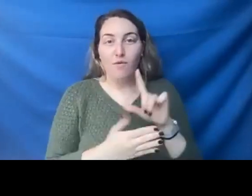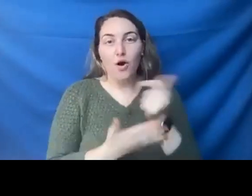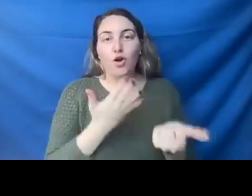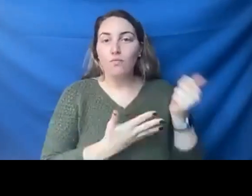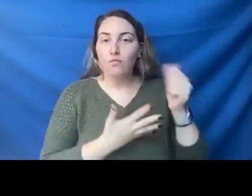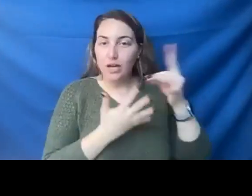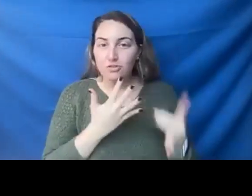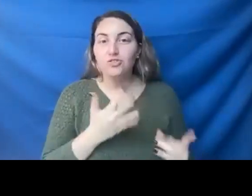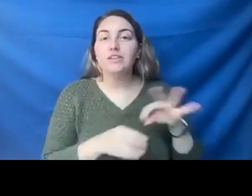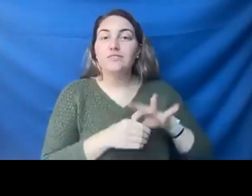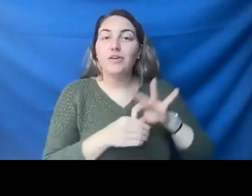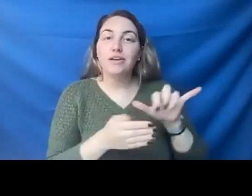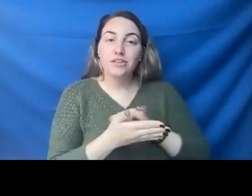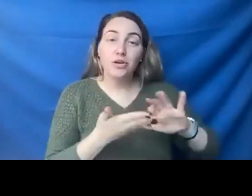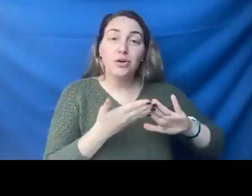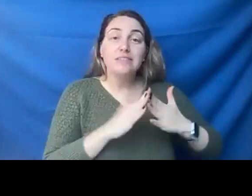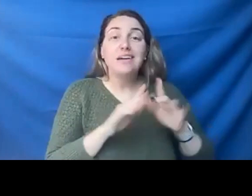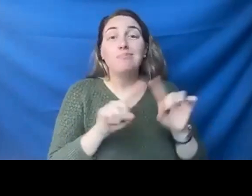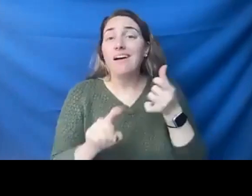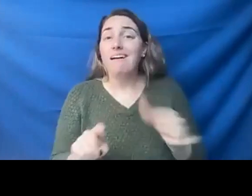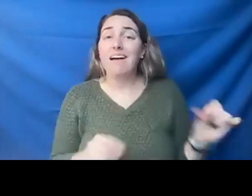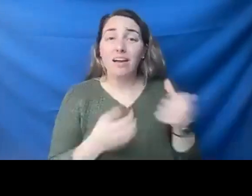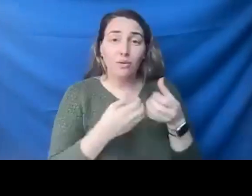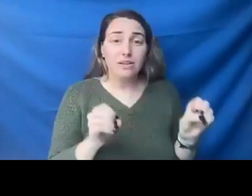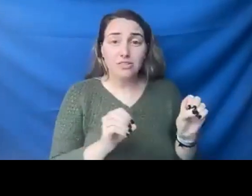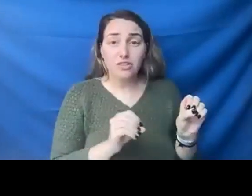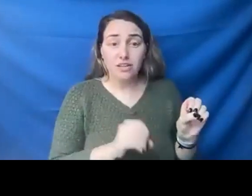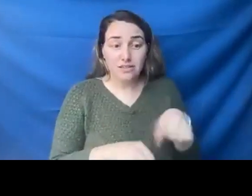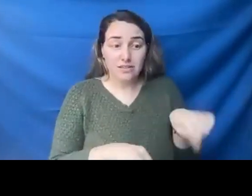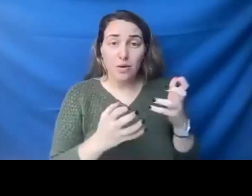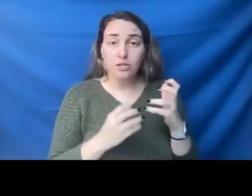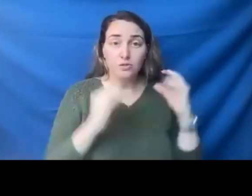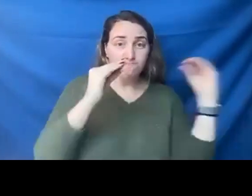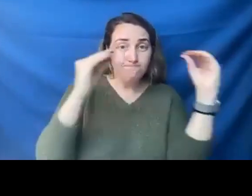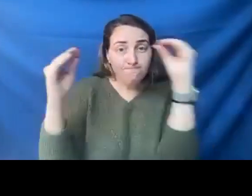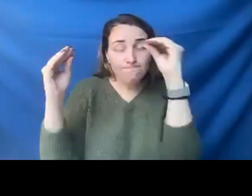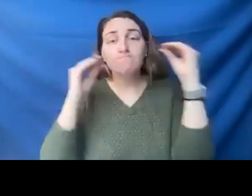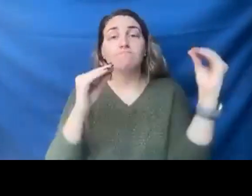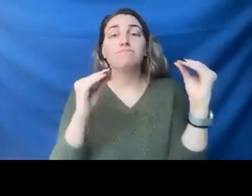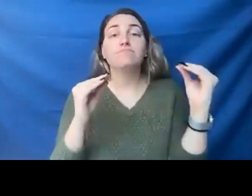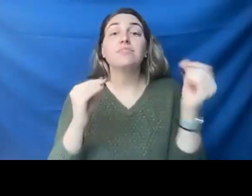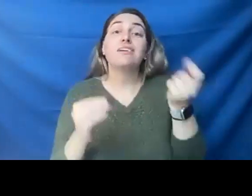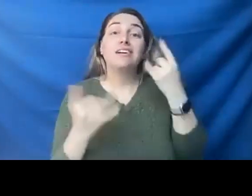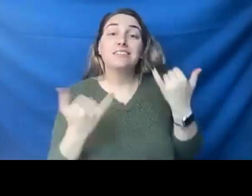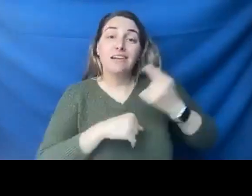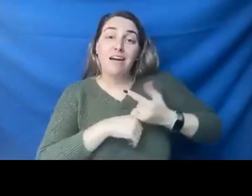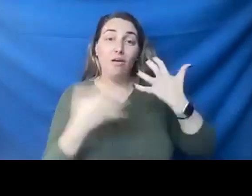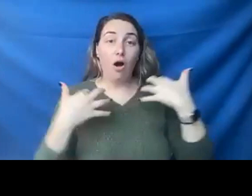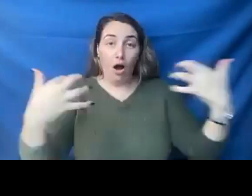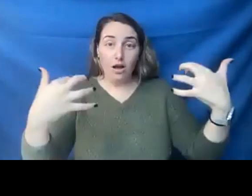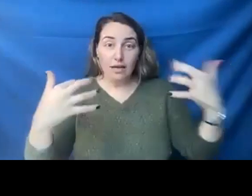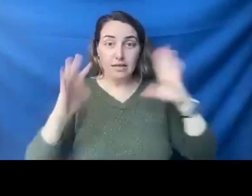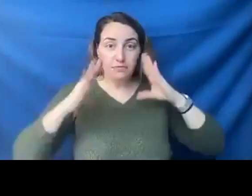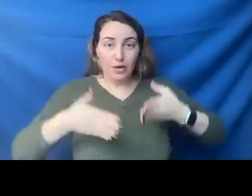any organizations who are looking to educate their membership about ranked choice voting, today's audience focus is on voters